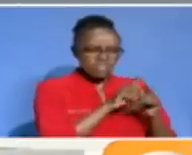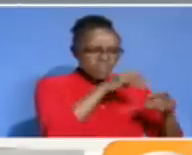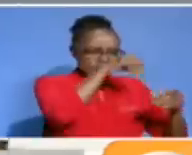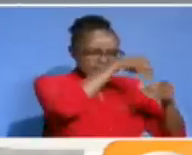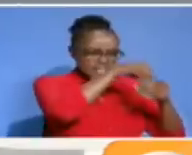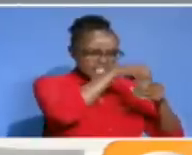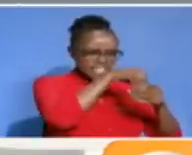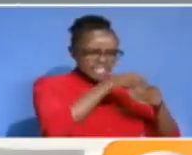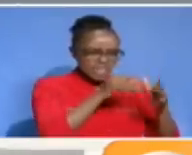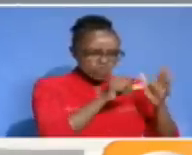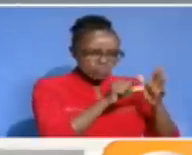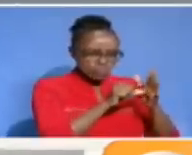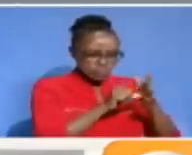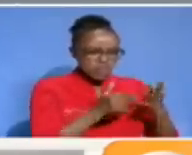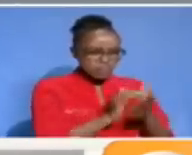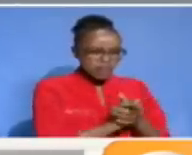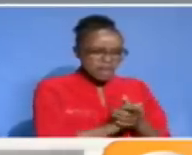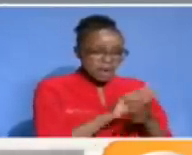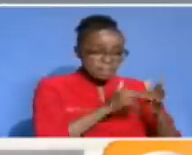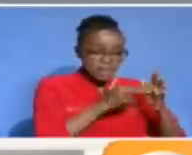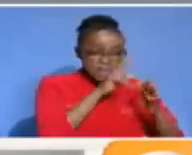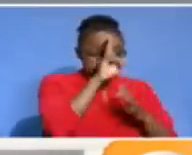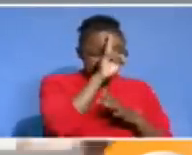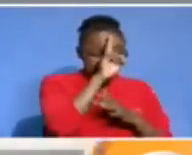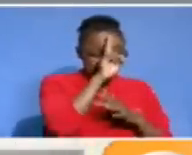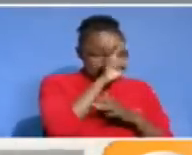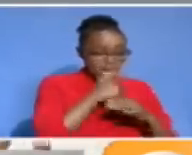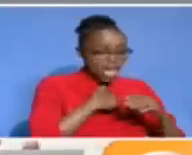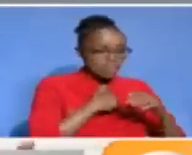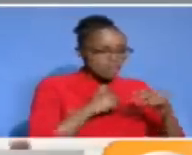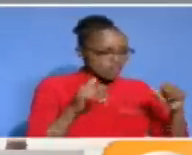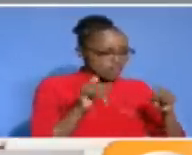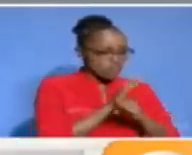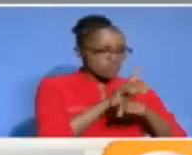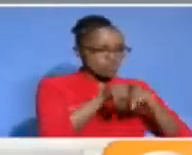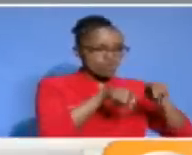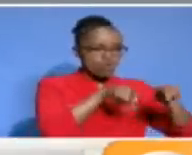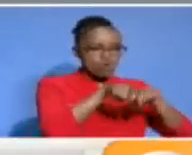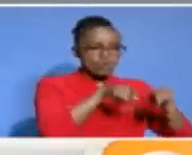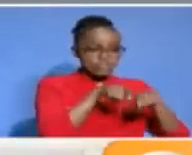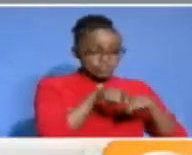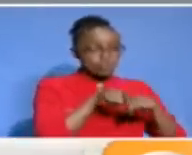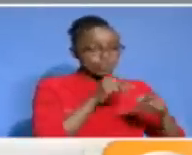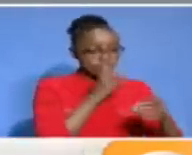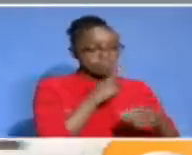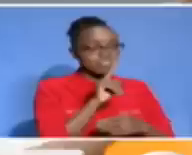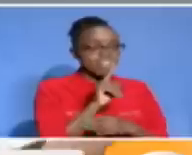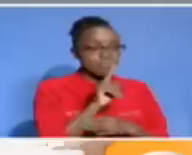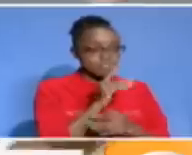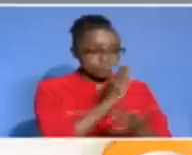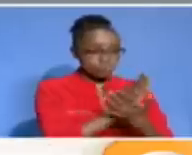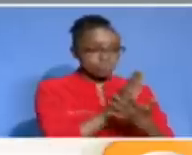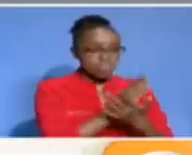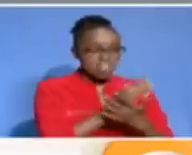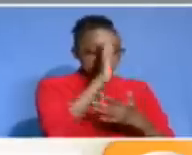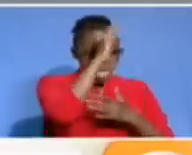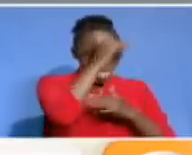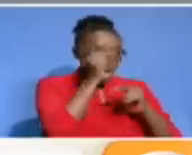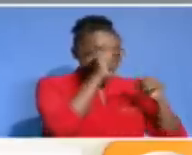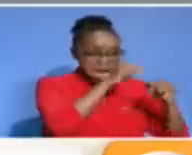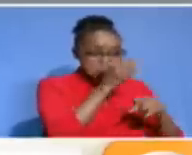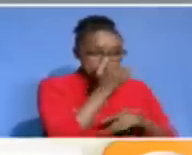internal problem. Mm. So the police had total control over this, yeah. And rightfully so. The military didn't come in